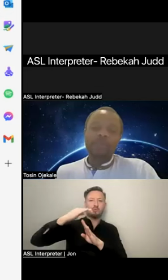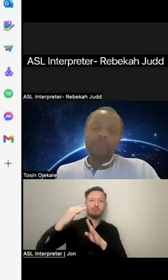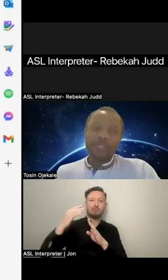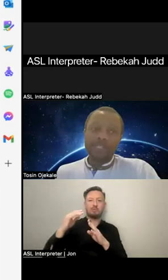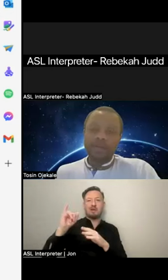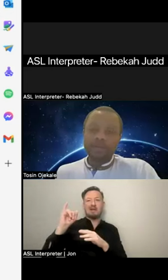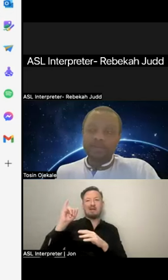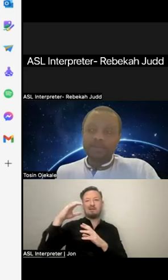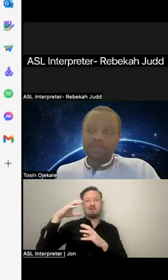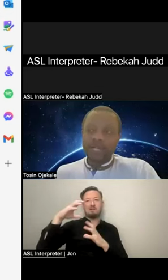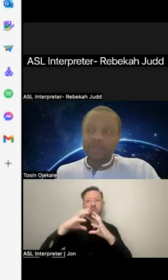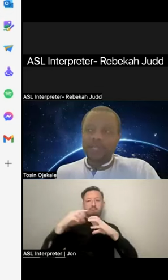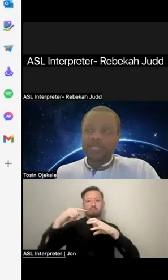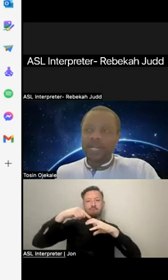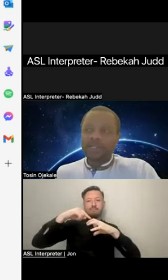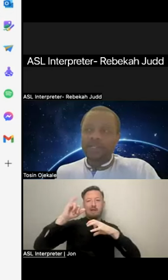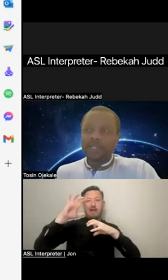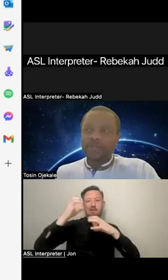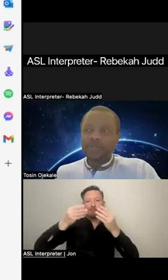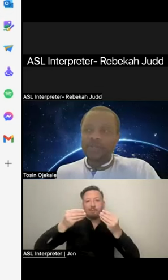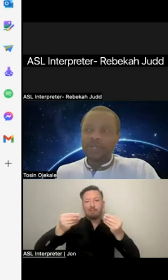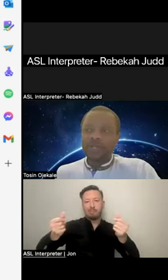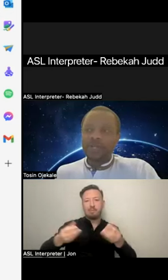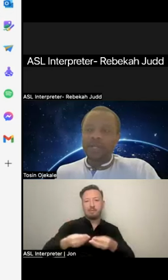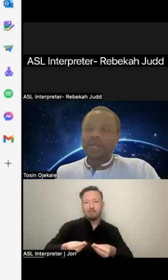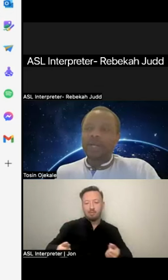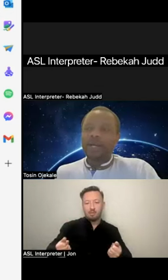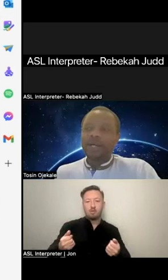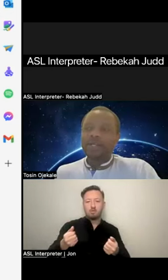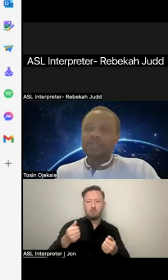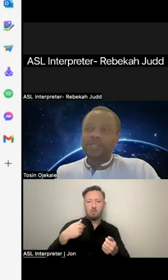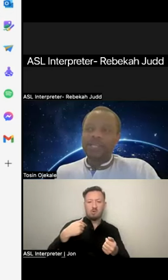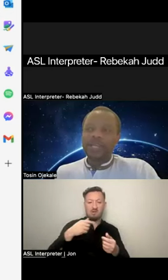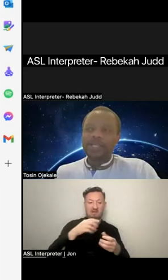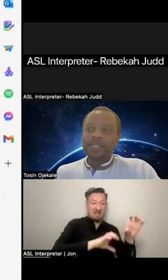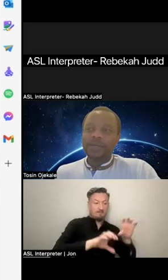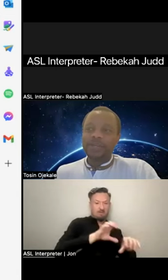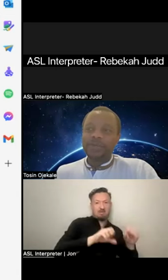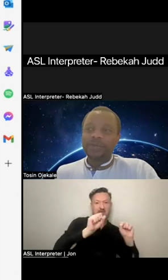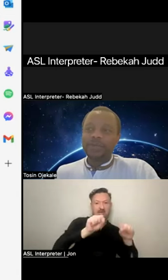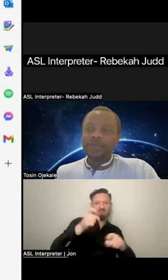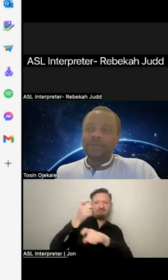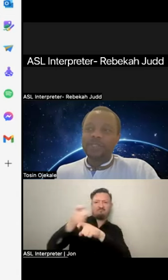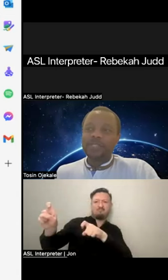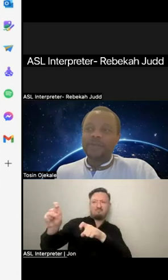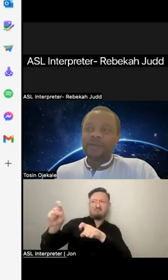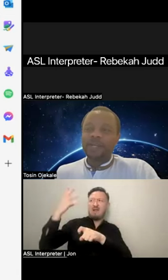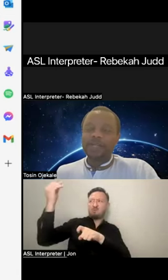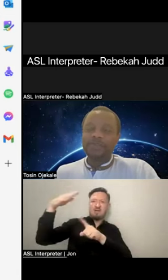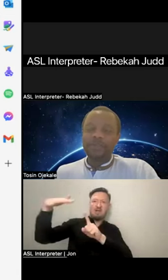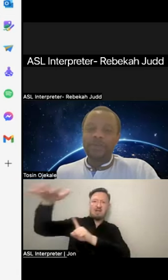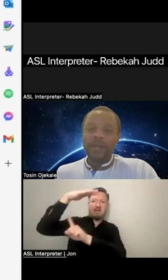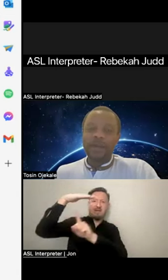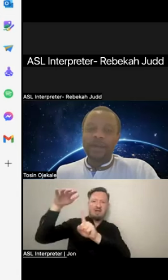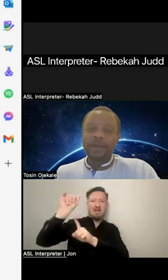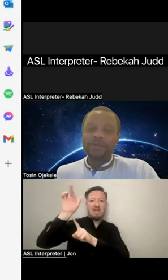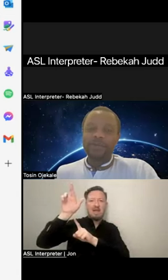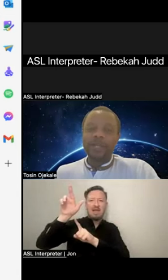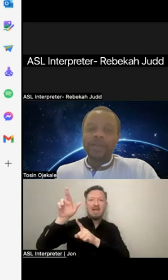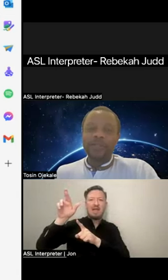depletion potentials. Those are two things that you need to, Justice says, never used water for electrical